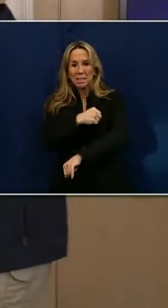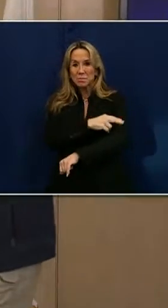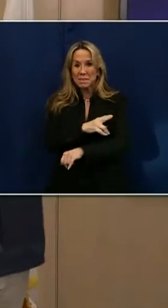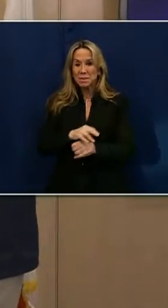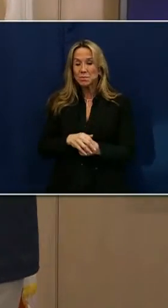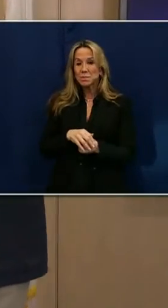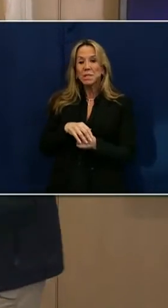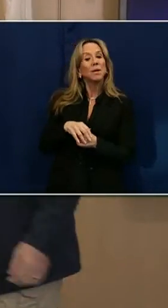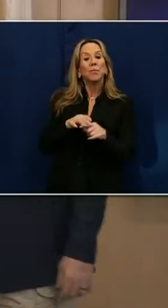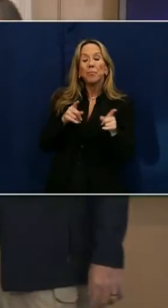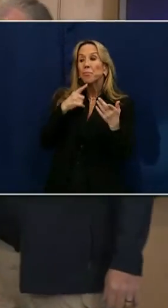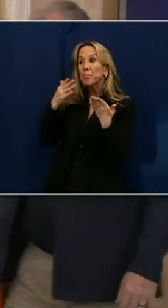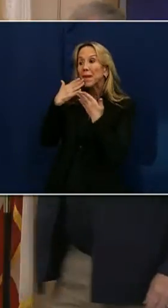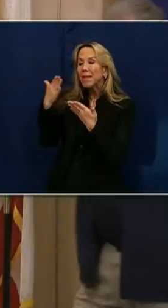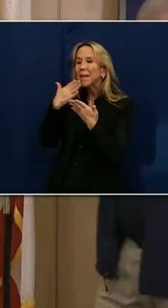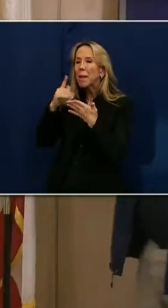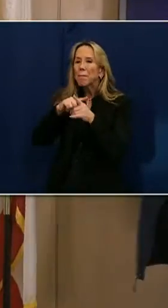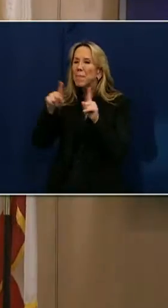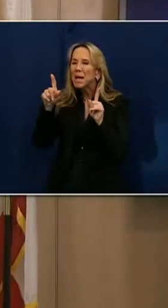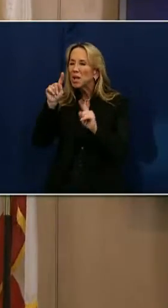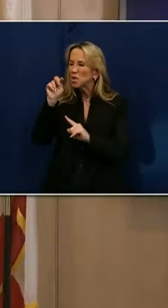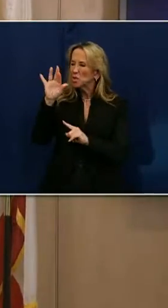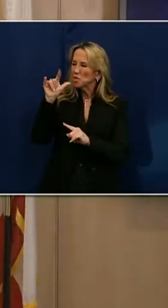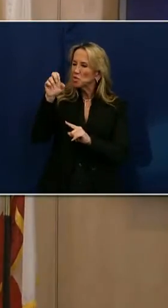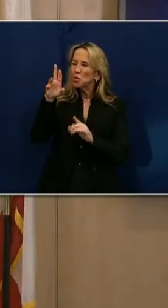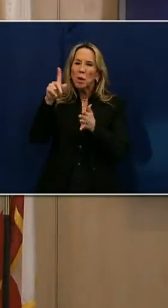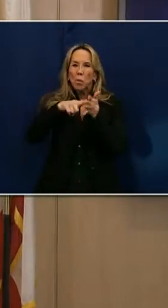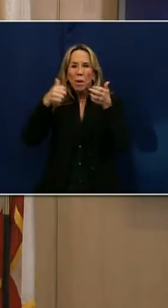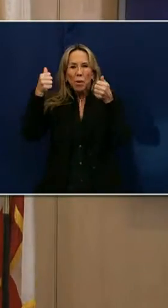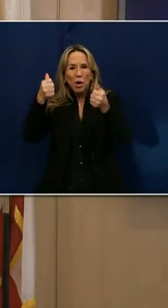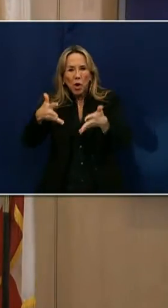Thank you. And just what triggers that extra bed space to